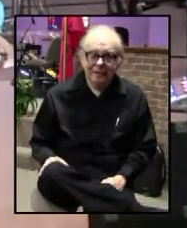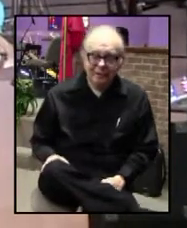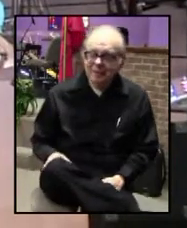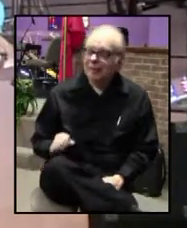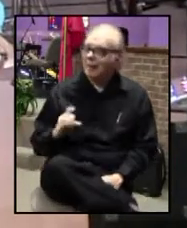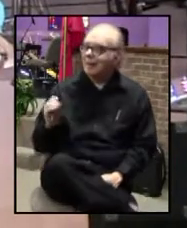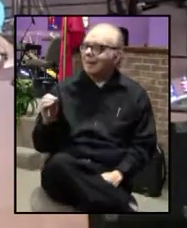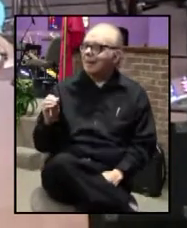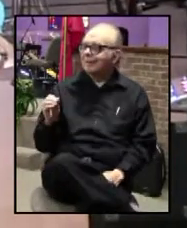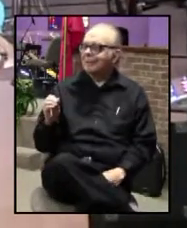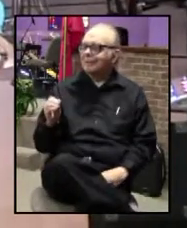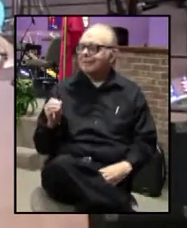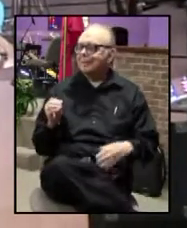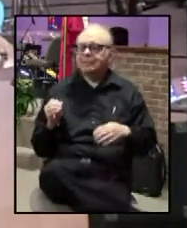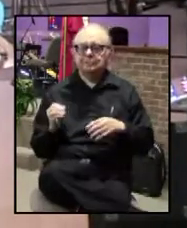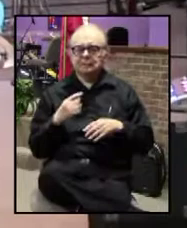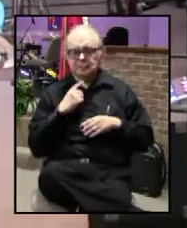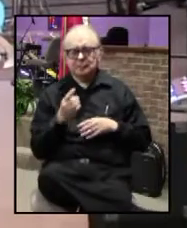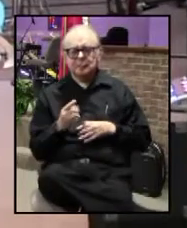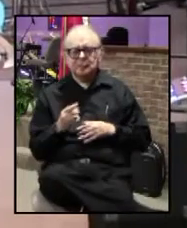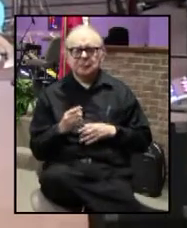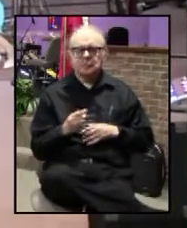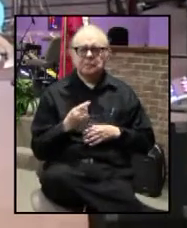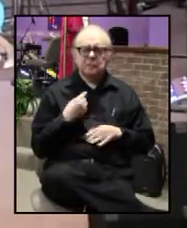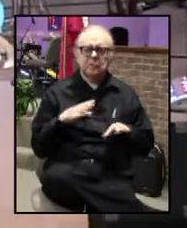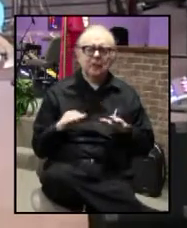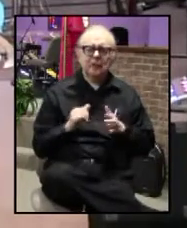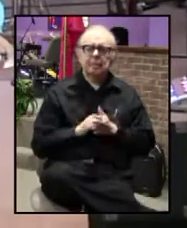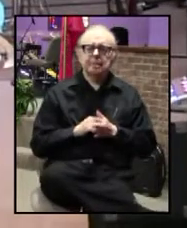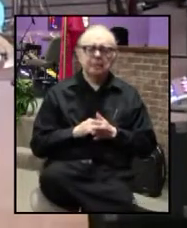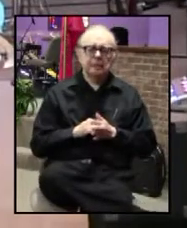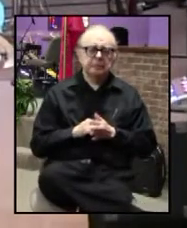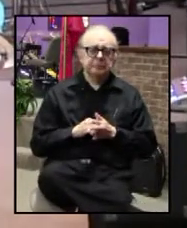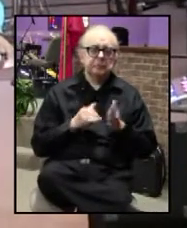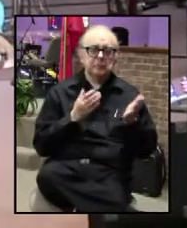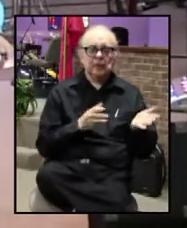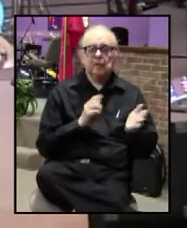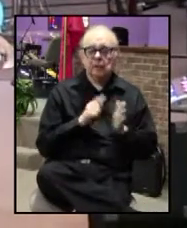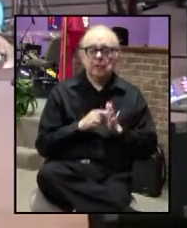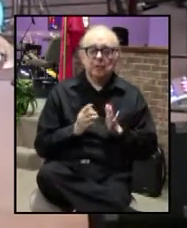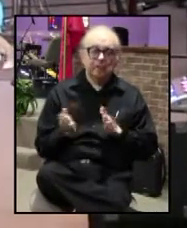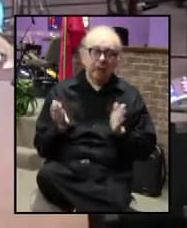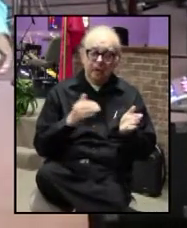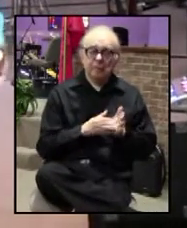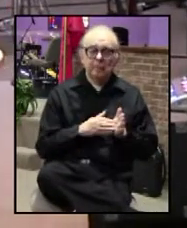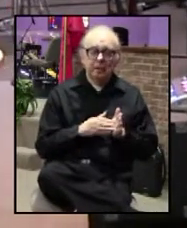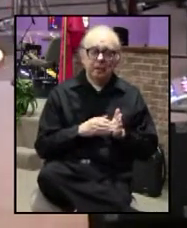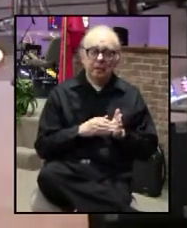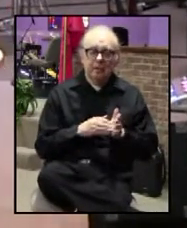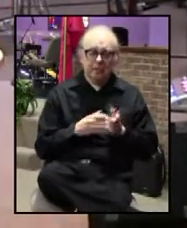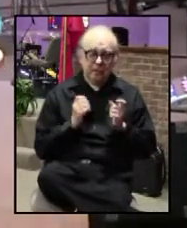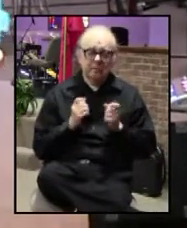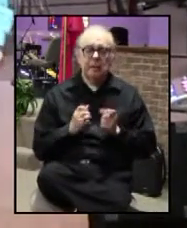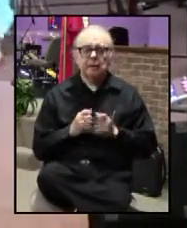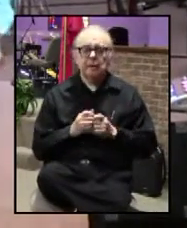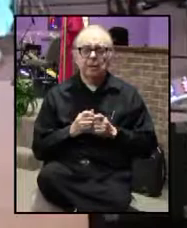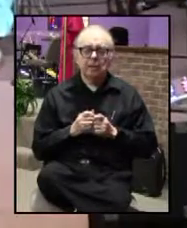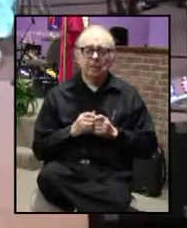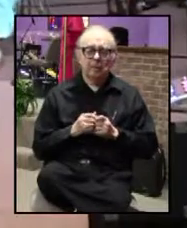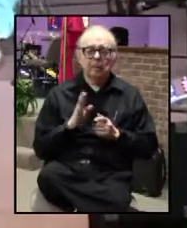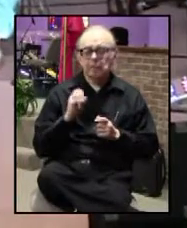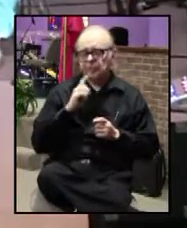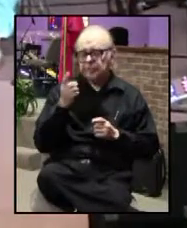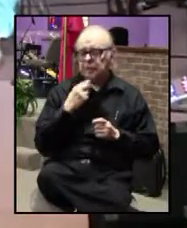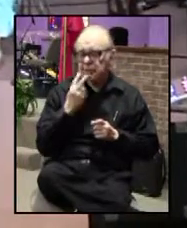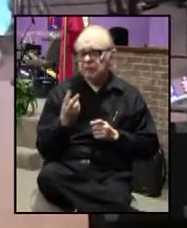And so I said, you know, I'd like to do this, and then I'll leave you for a few moments, and I'll come back real quick, and I'll be up to